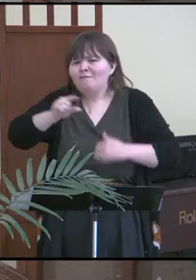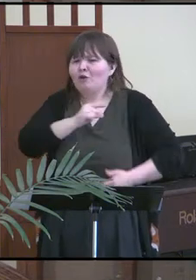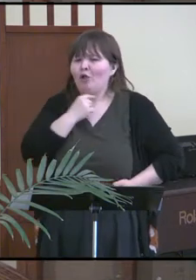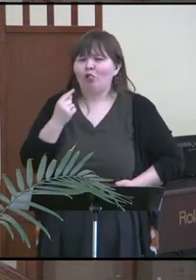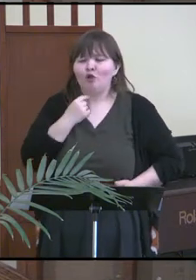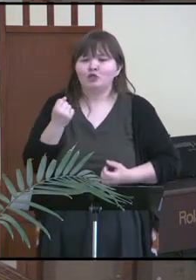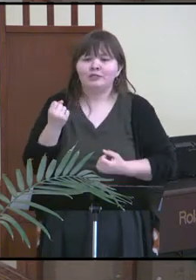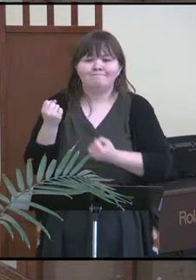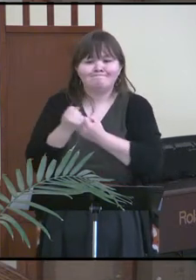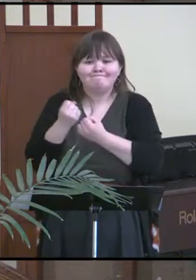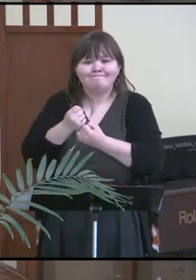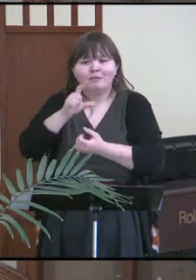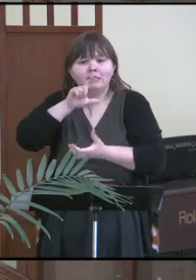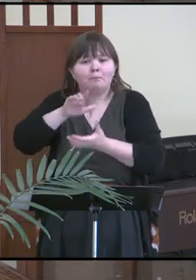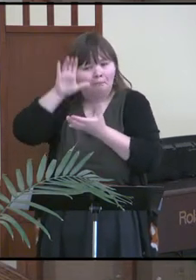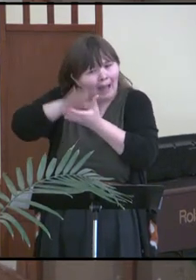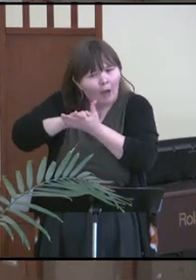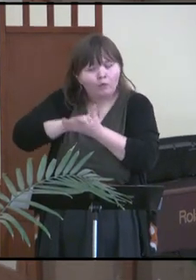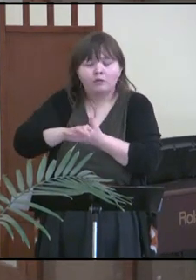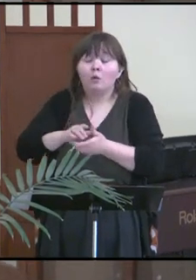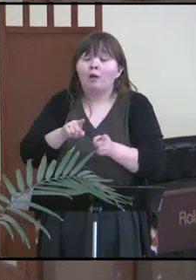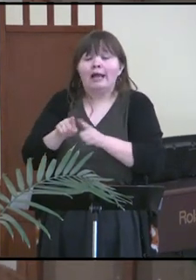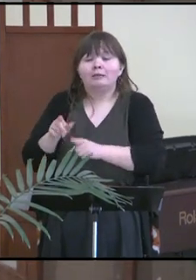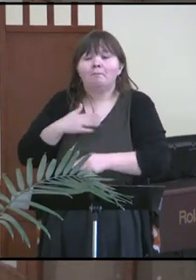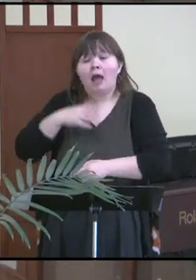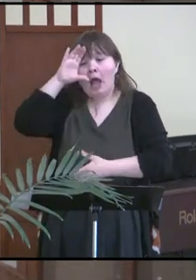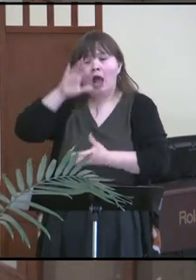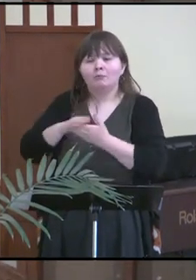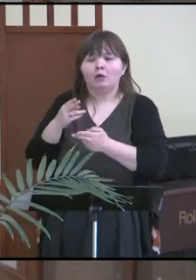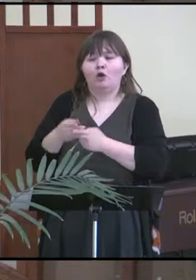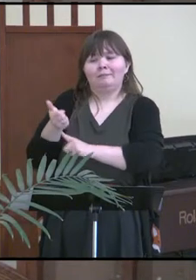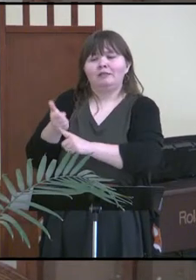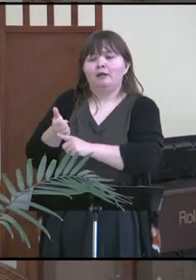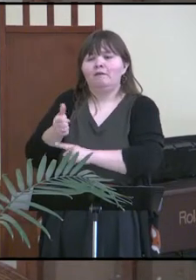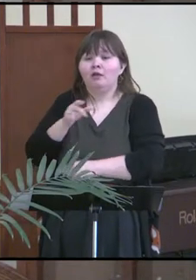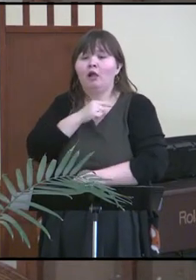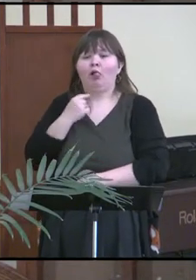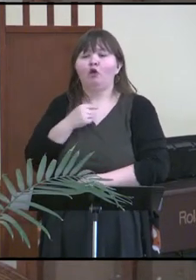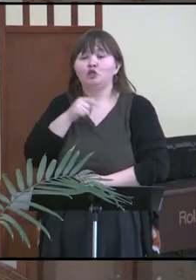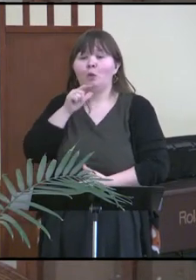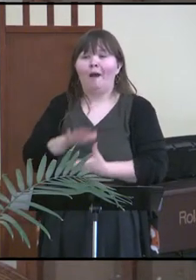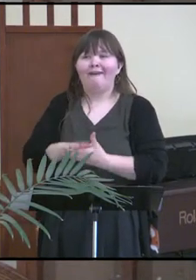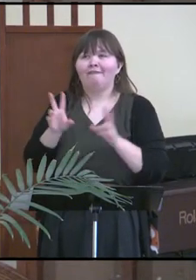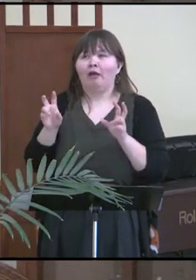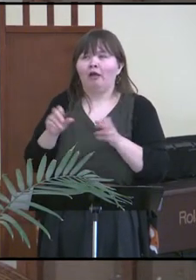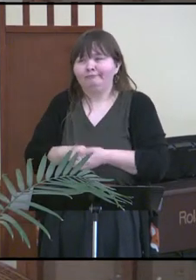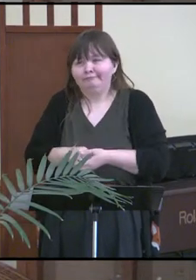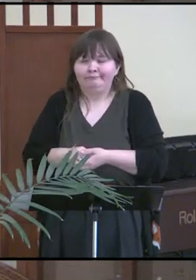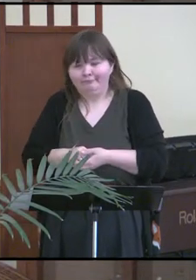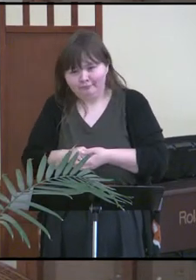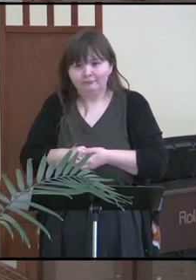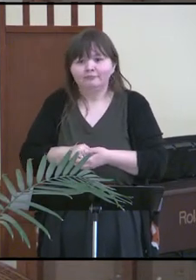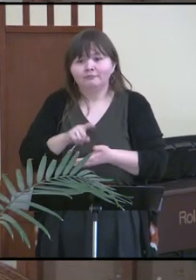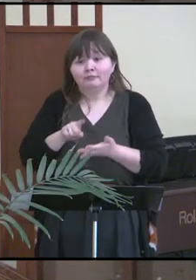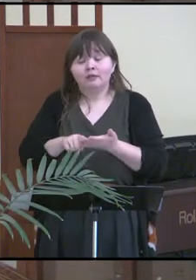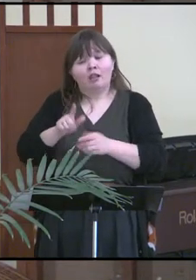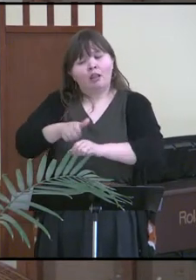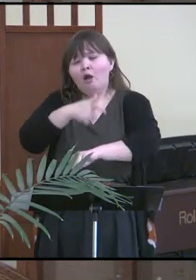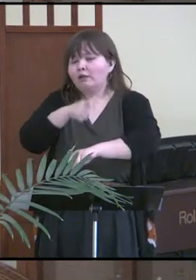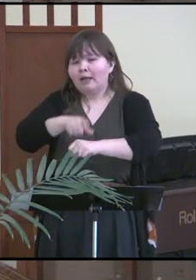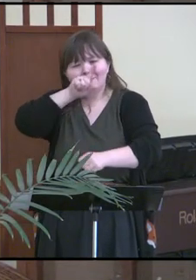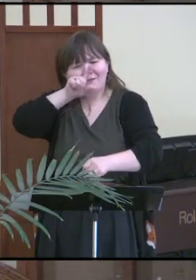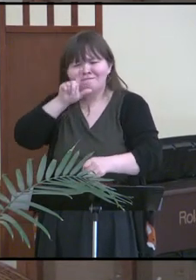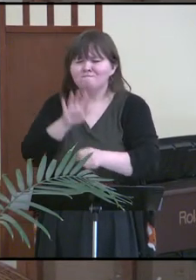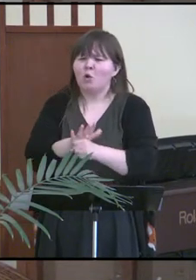clergy spouse, or as my husband calls himself, a clergy wife, and a longtime devoted